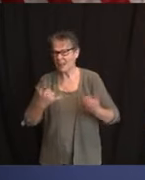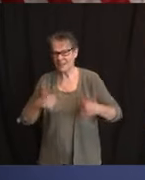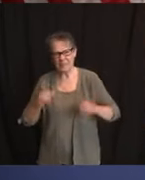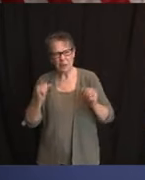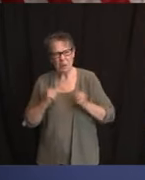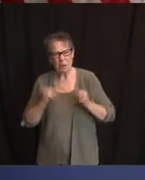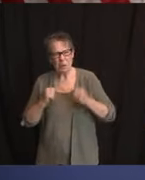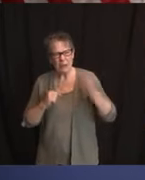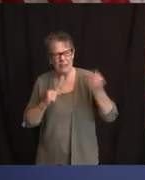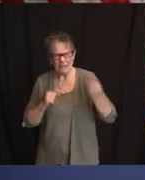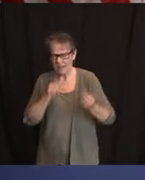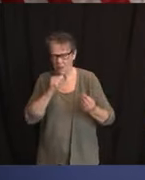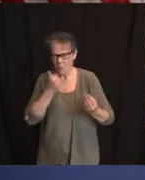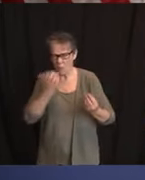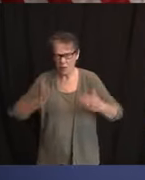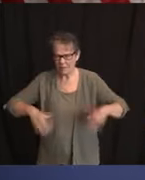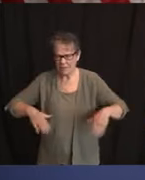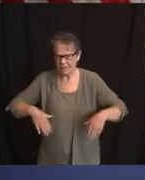Not 90 degree full bore,